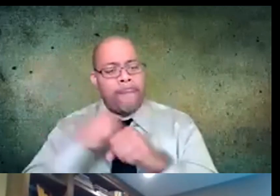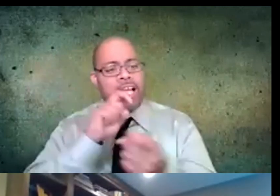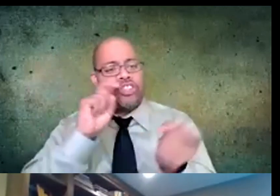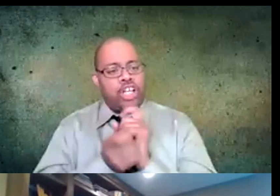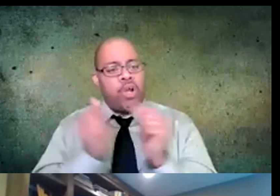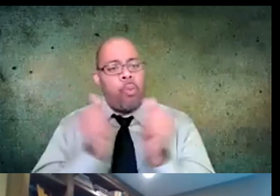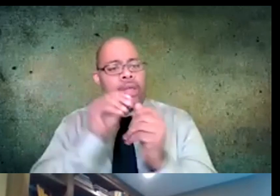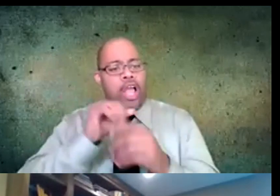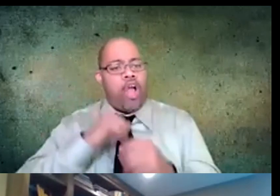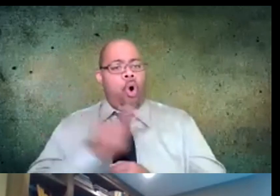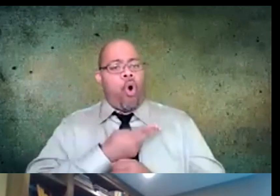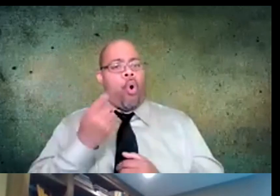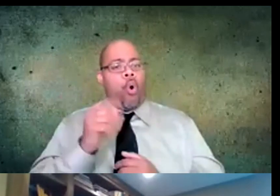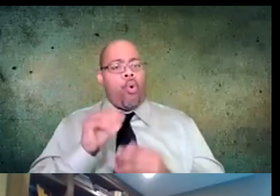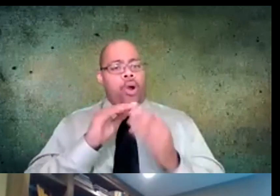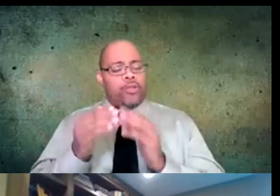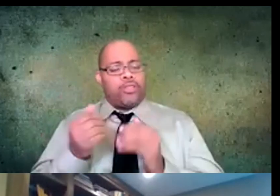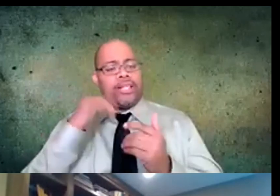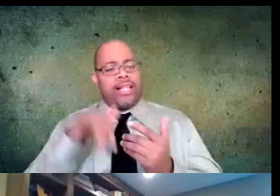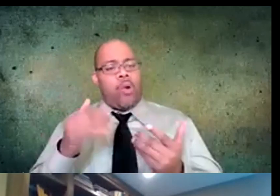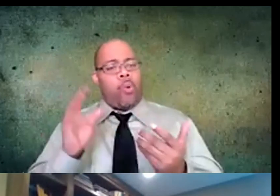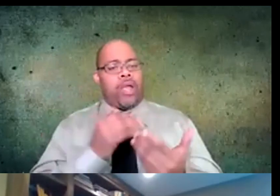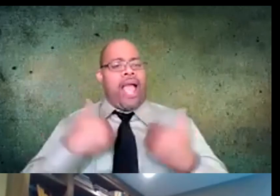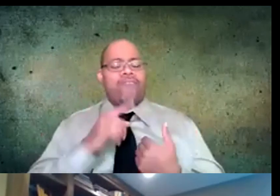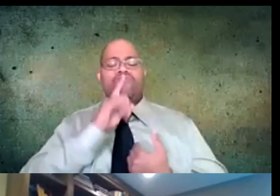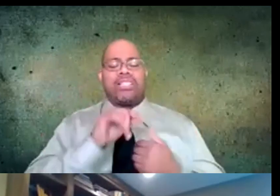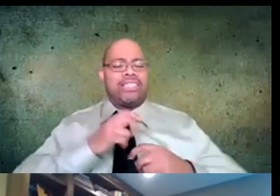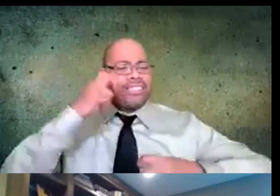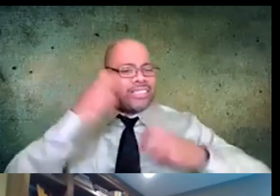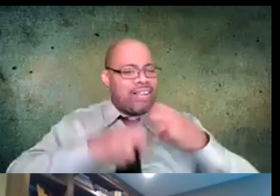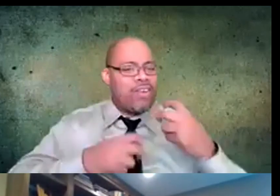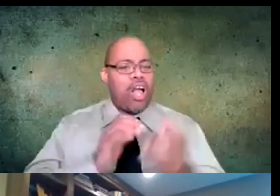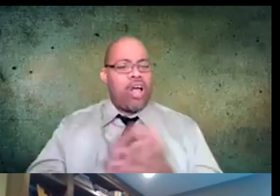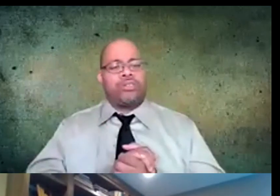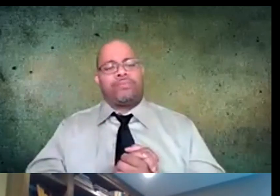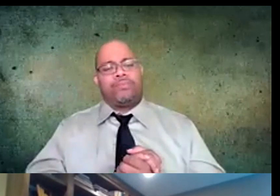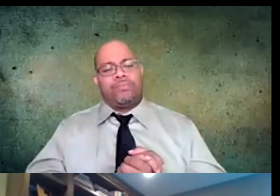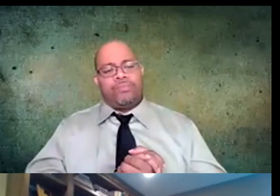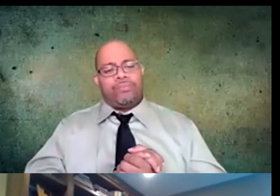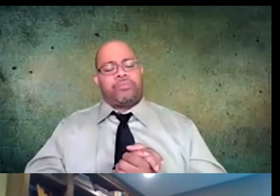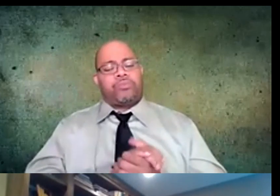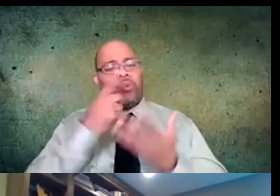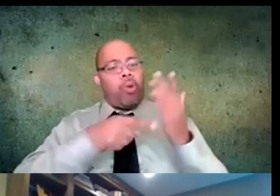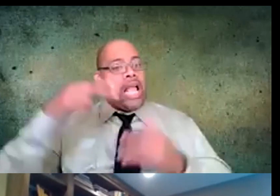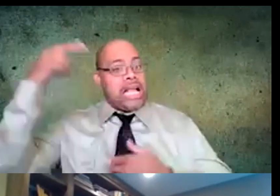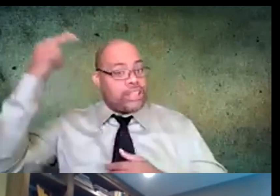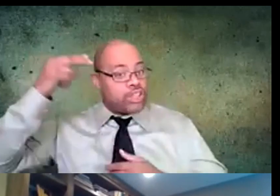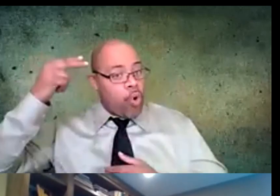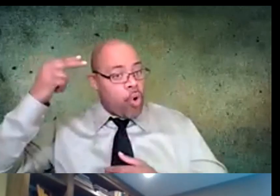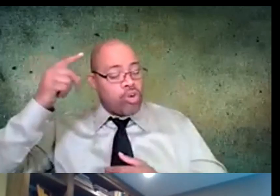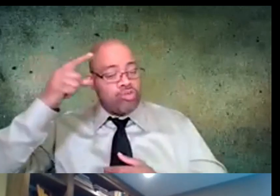own community. So we had these really difficult, what have been historically